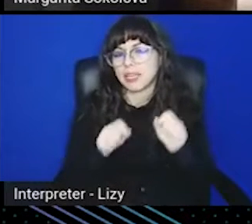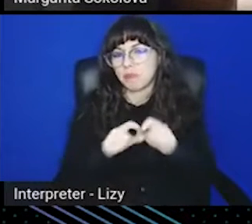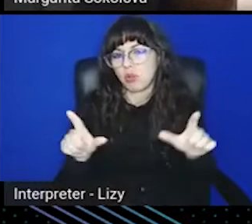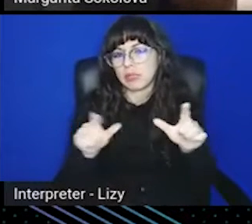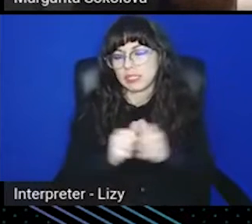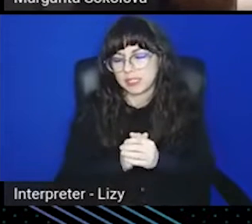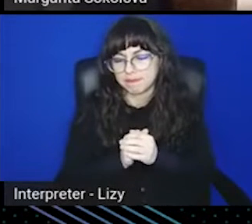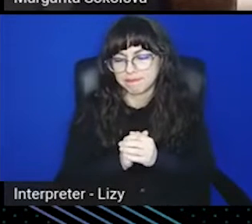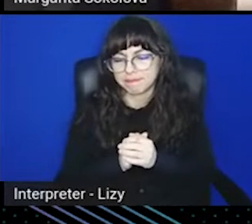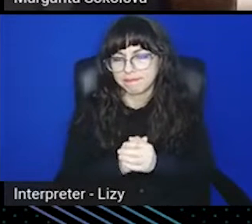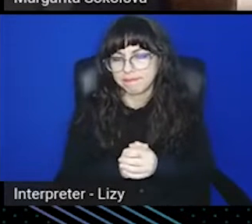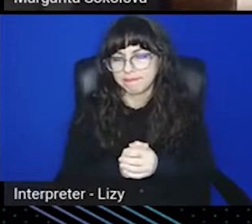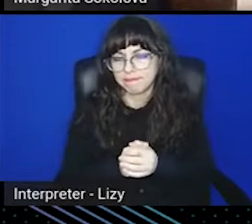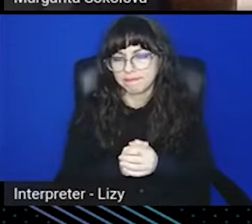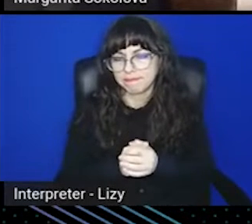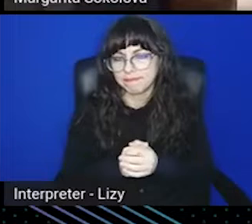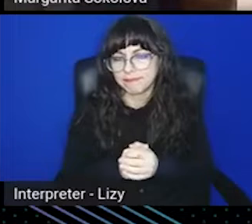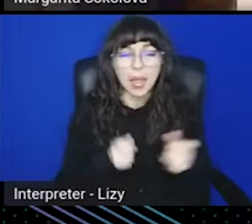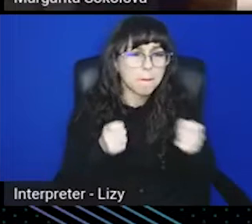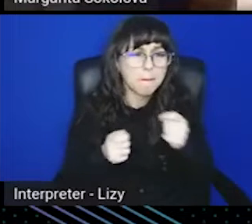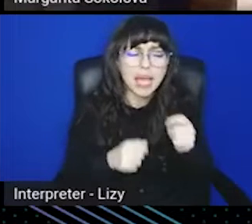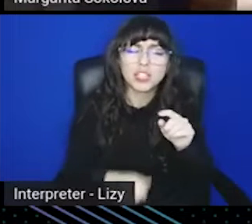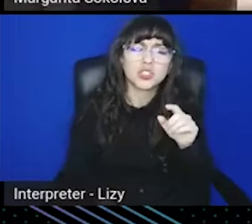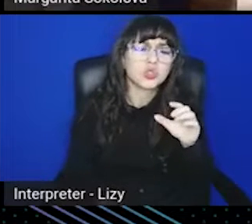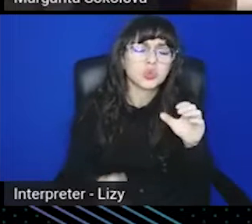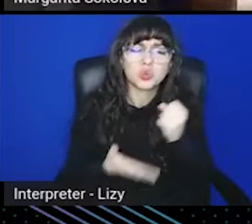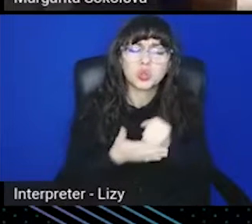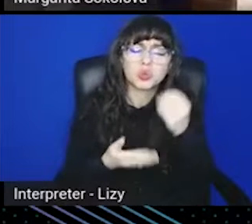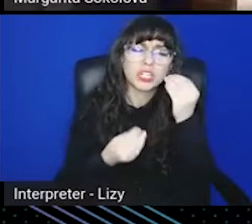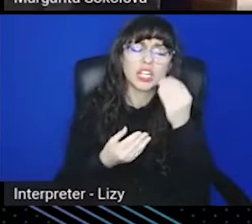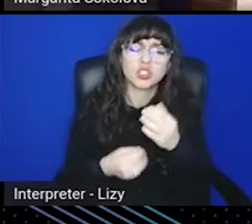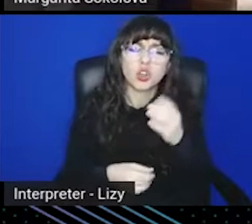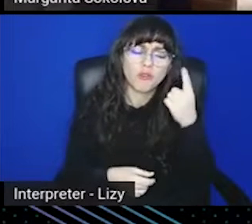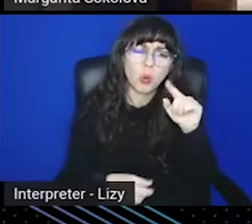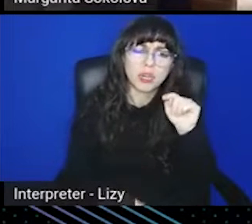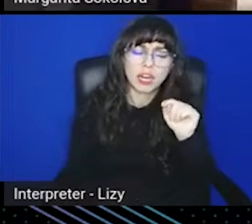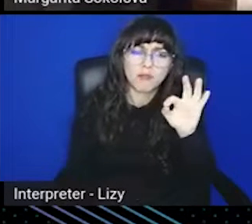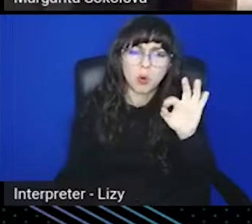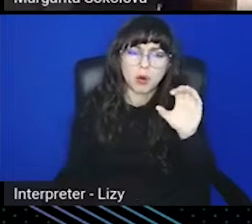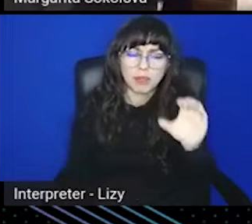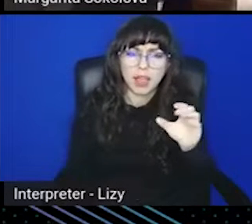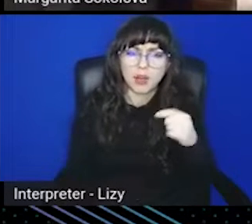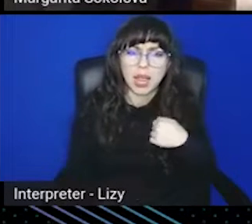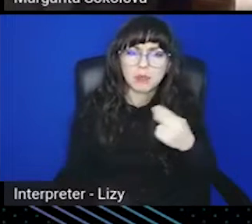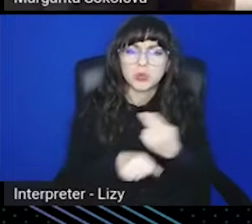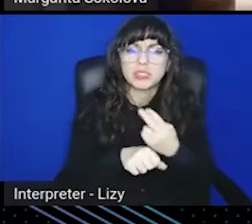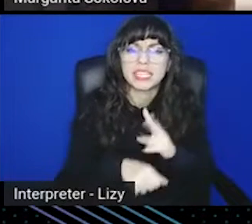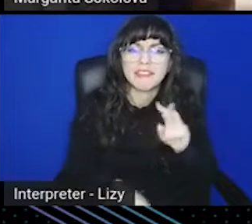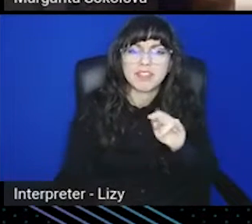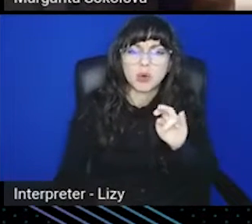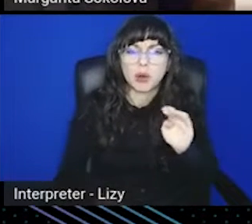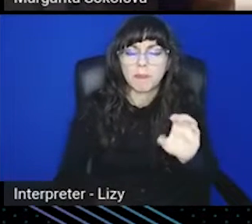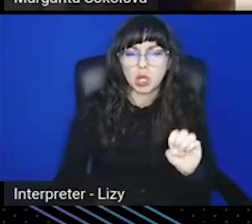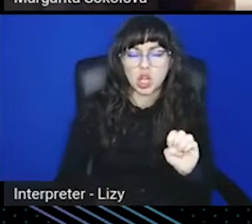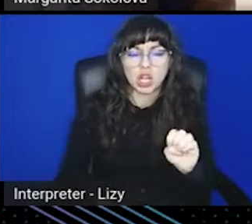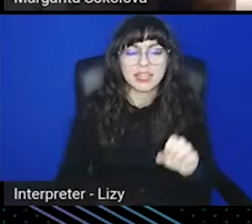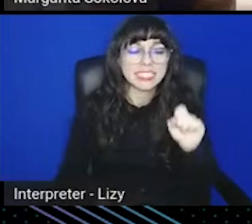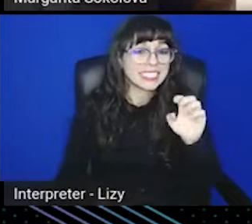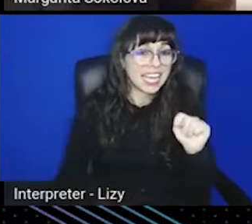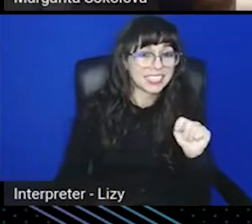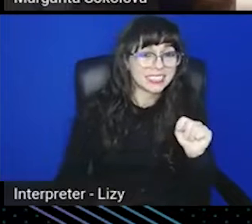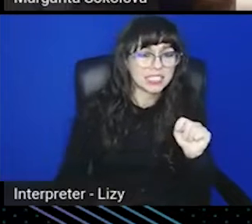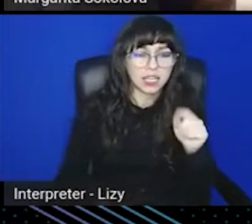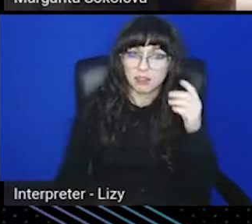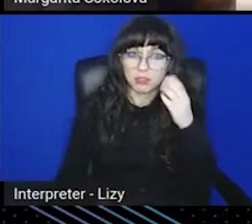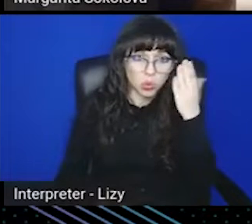So to manage the credentials in Terraform Cloud, I'm using variable sets. If you're not familiar, variable sets are one of the newer